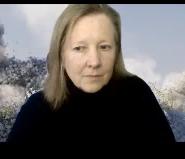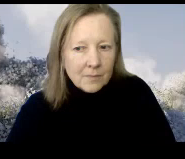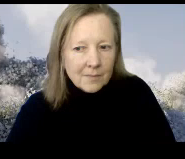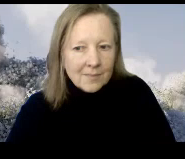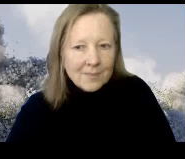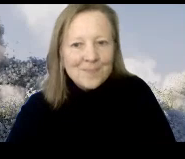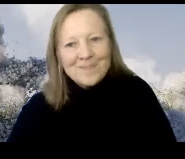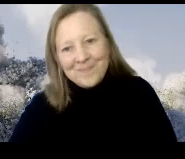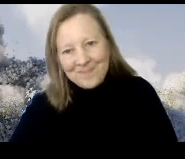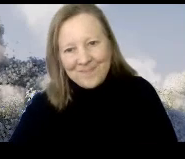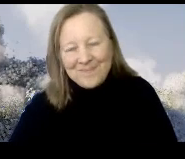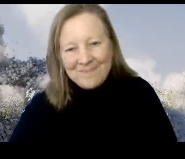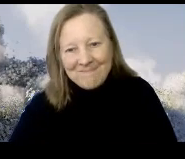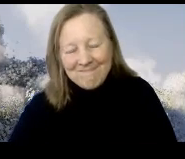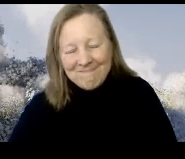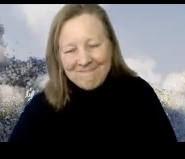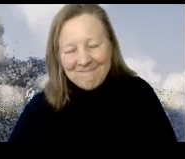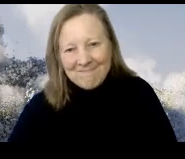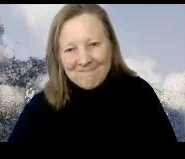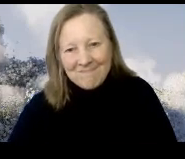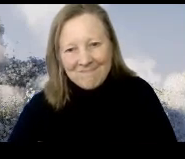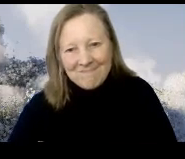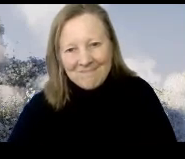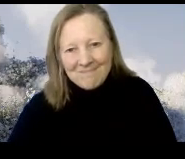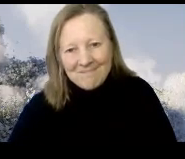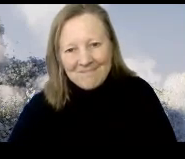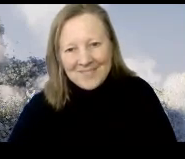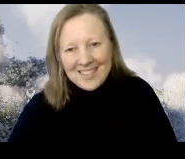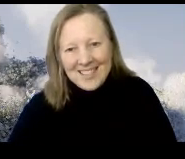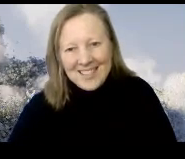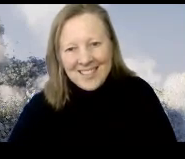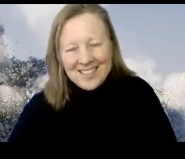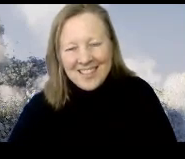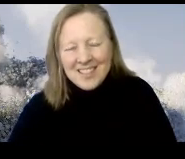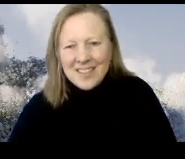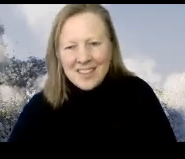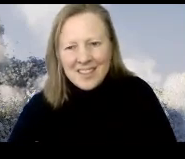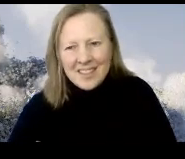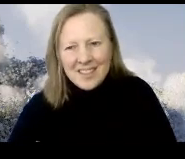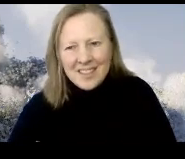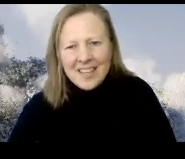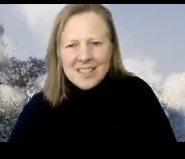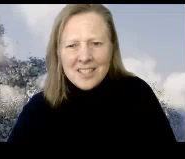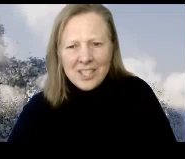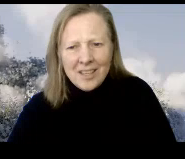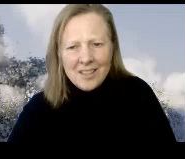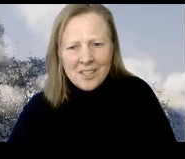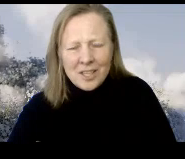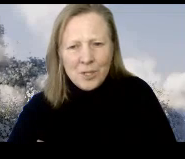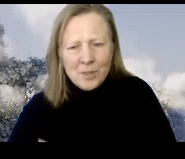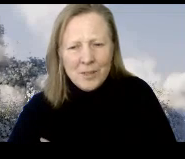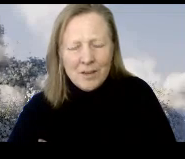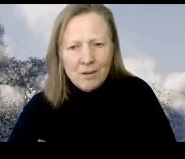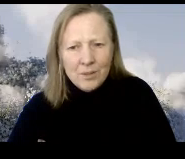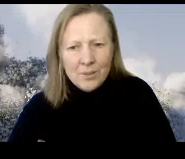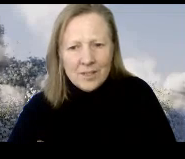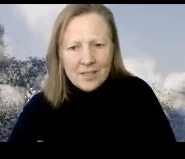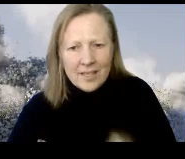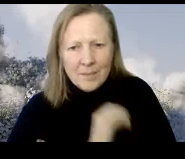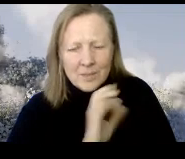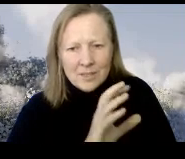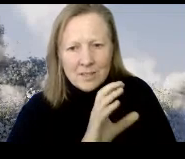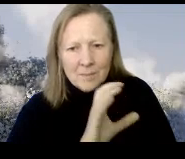about is a different person, different office. I don't. Yeah, Right, that is a challenge. I wish we could all